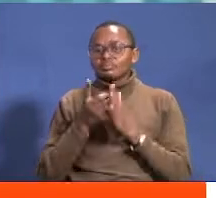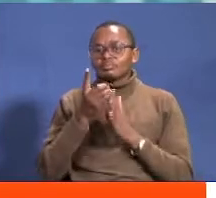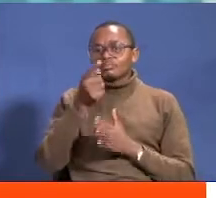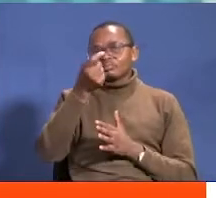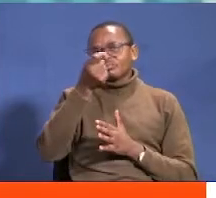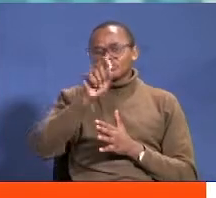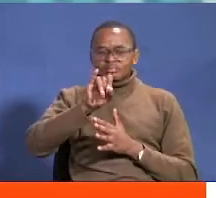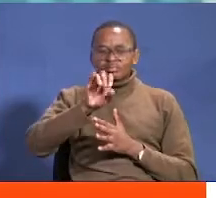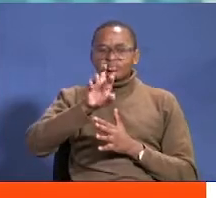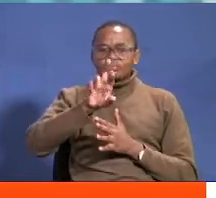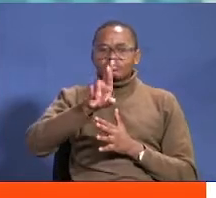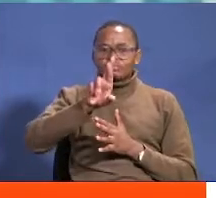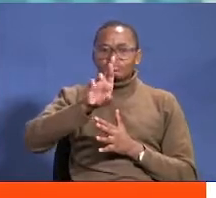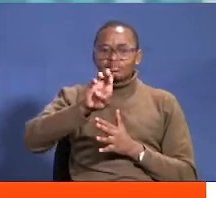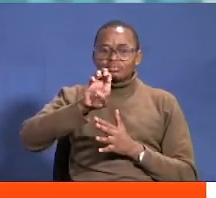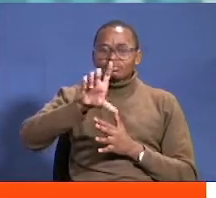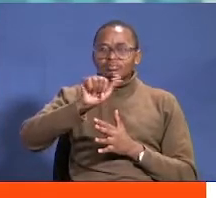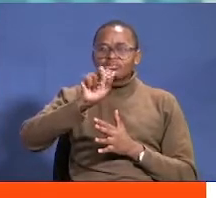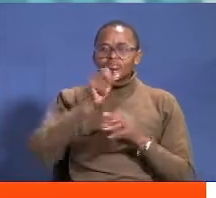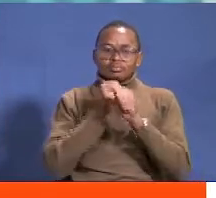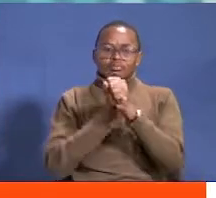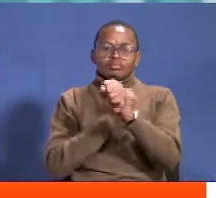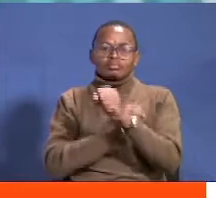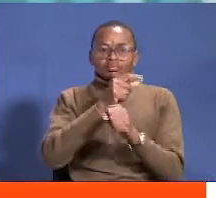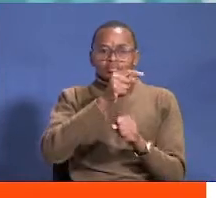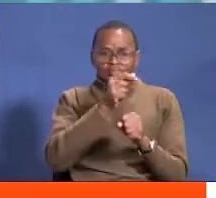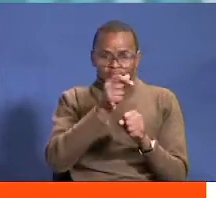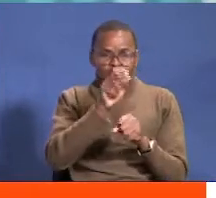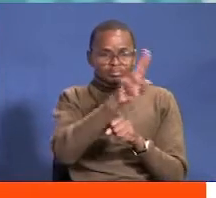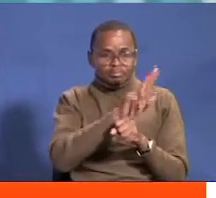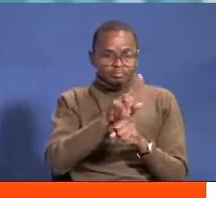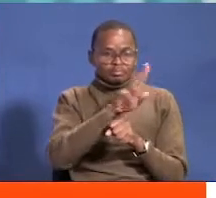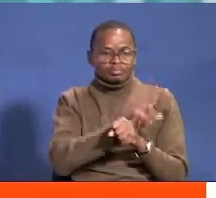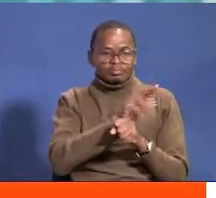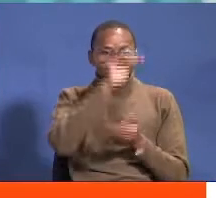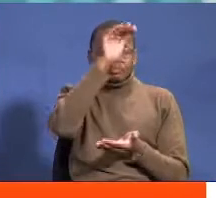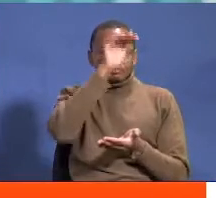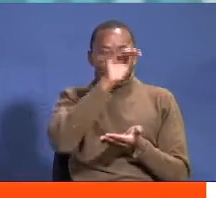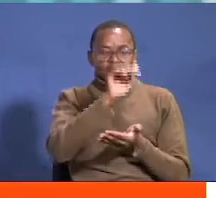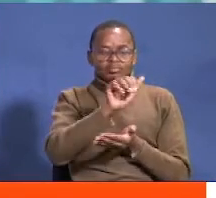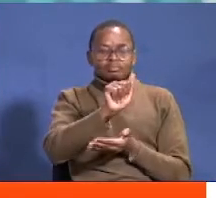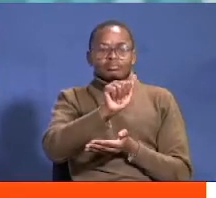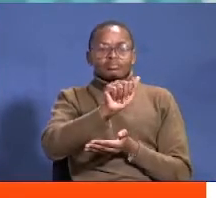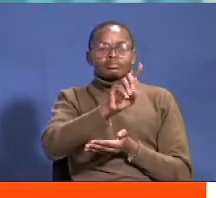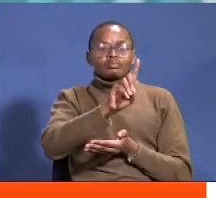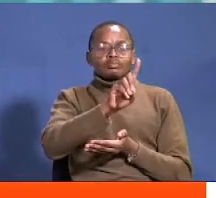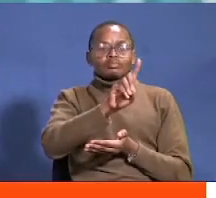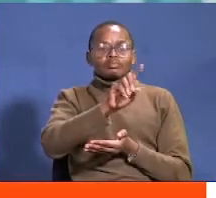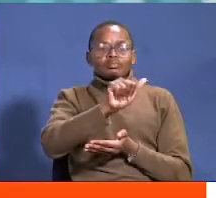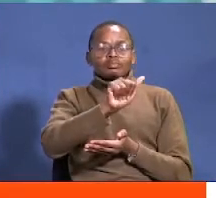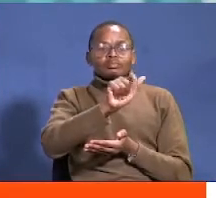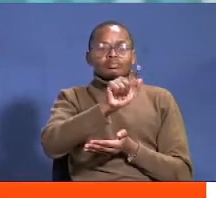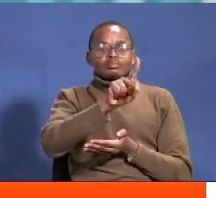small islands, They support them with funds that they can use to mitigate, adapt to some of these ways